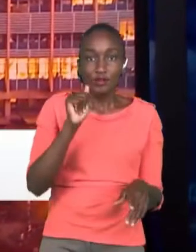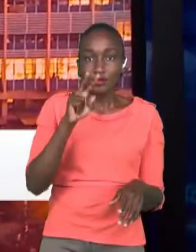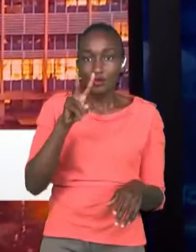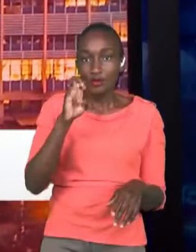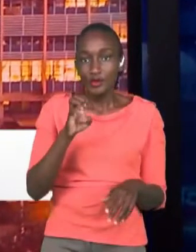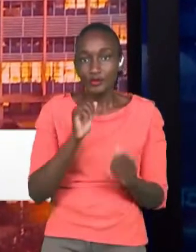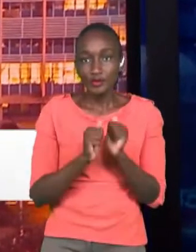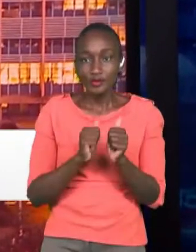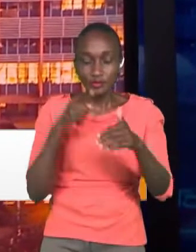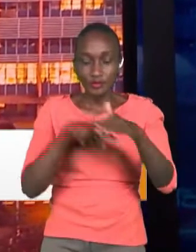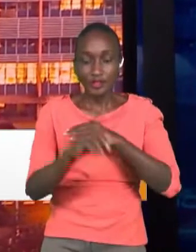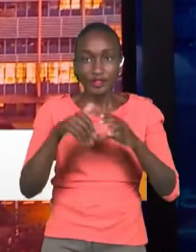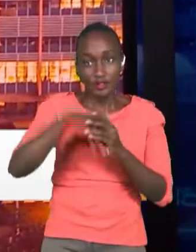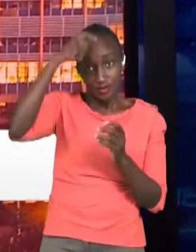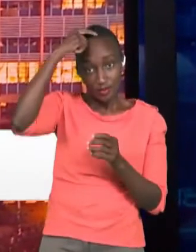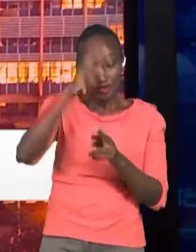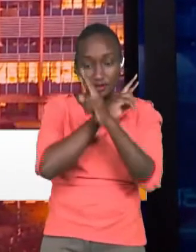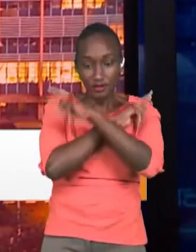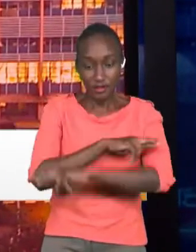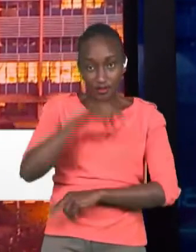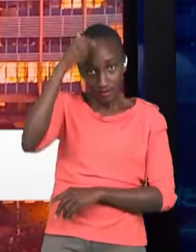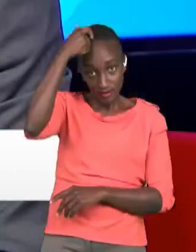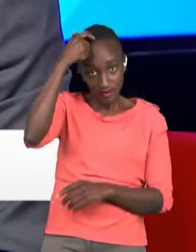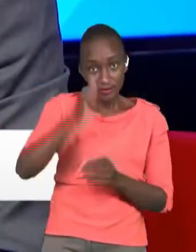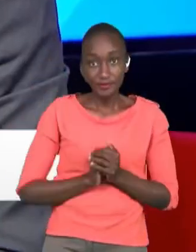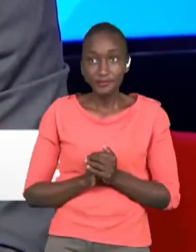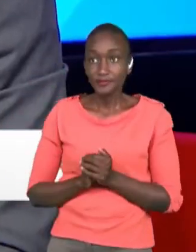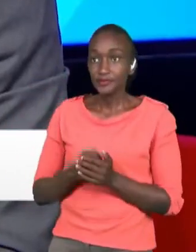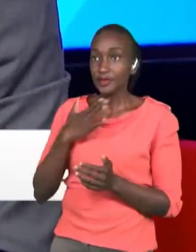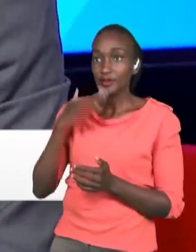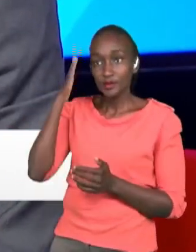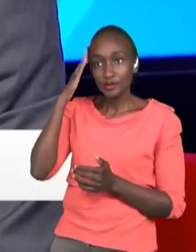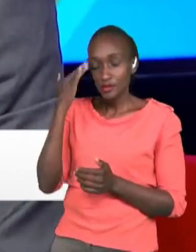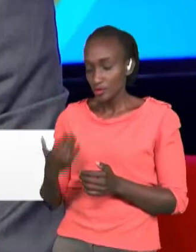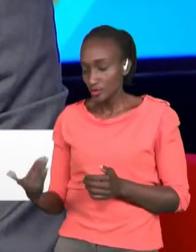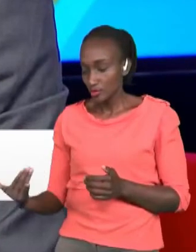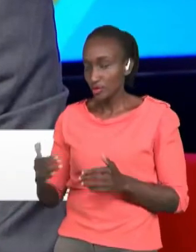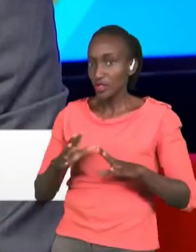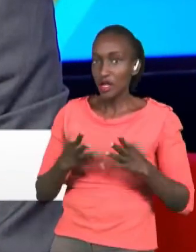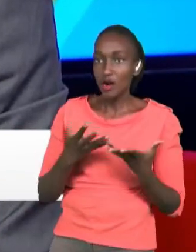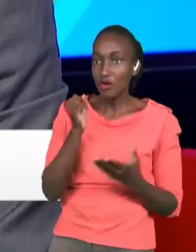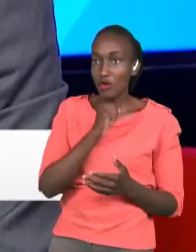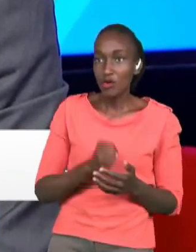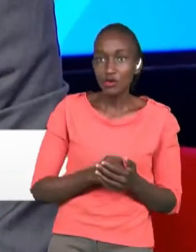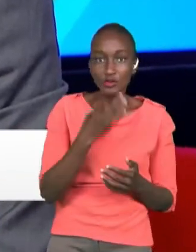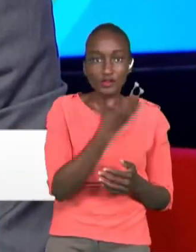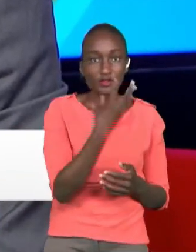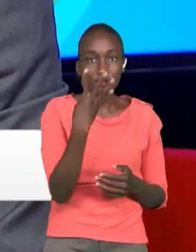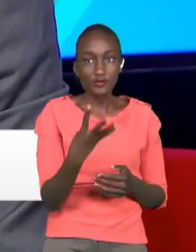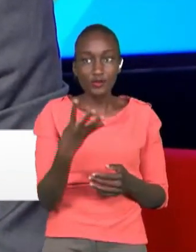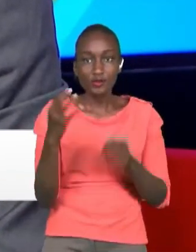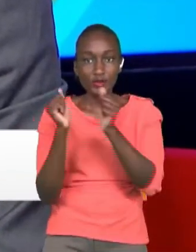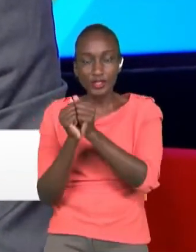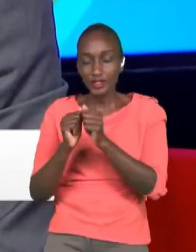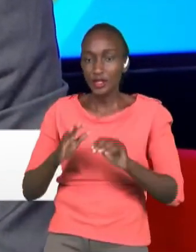brain. So it melts the stress also. Okay, okay. Yeah. But I want to know, for children, as young as how young? 3-year-olds, 4-year-olds, 7-year-olds,